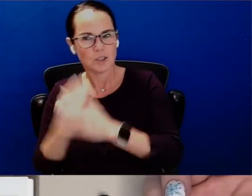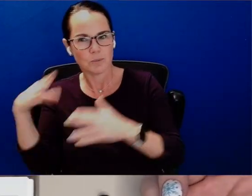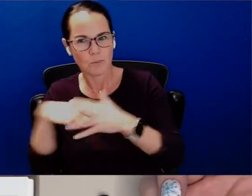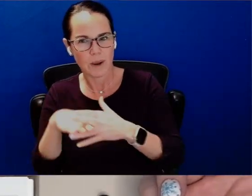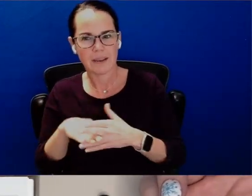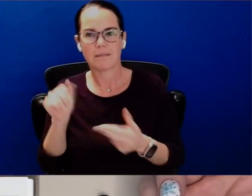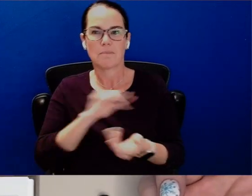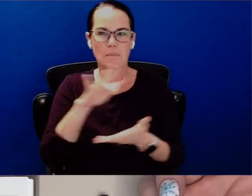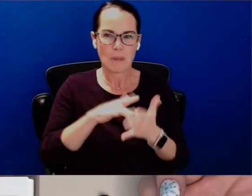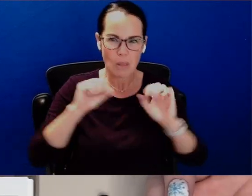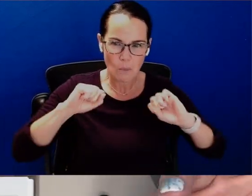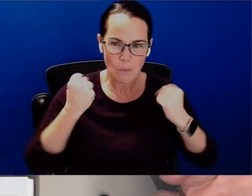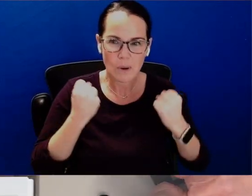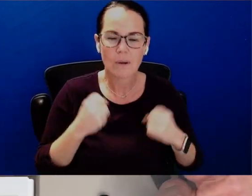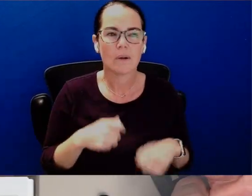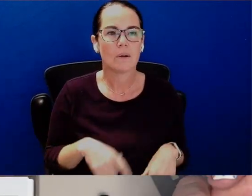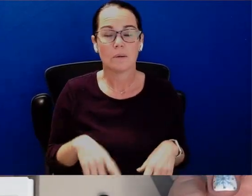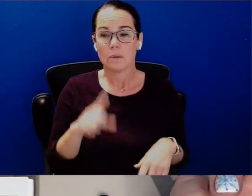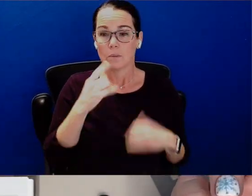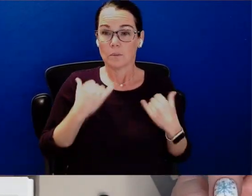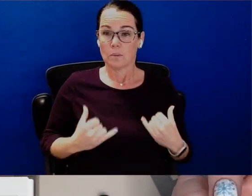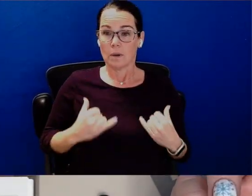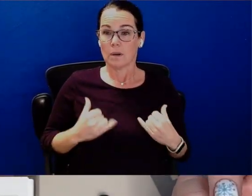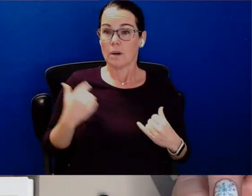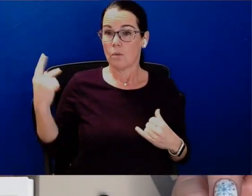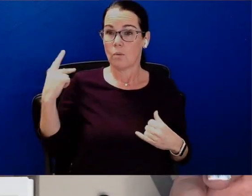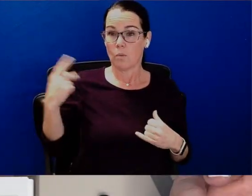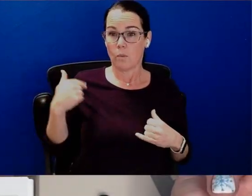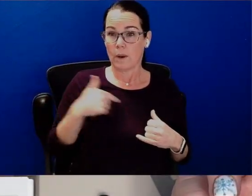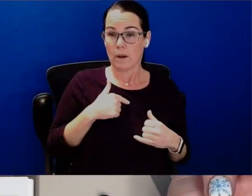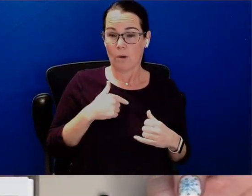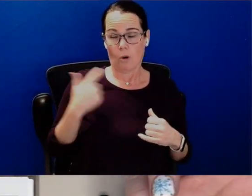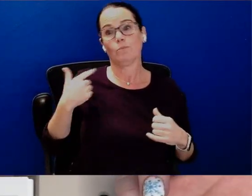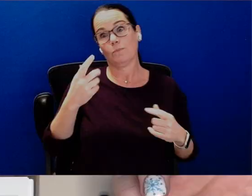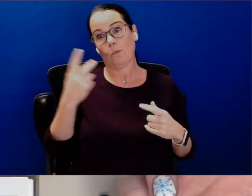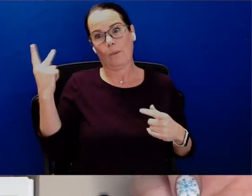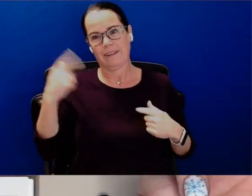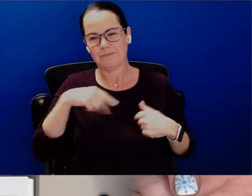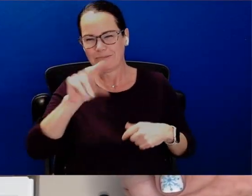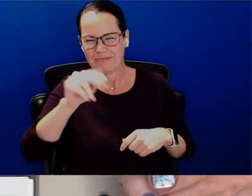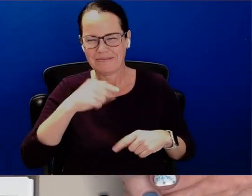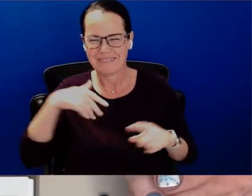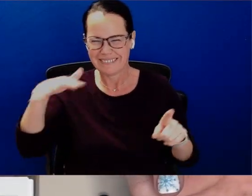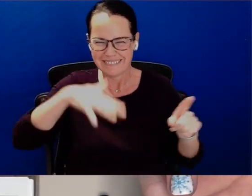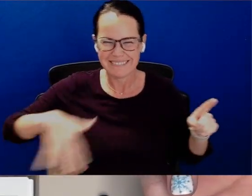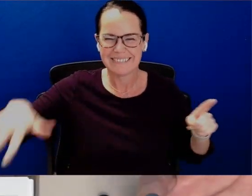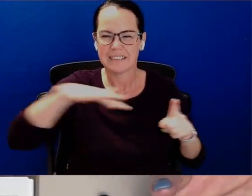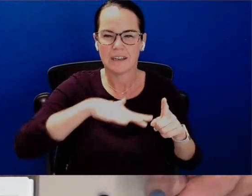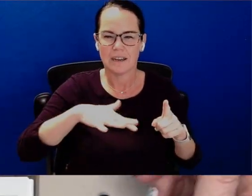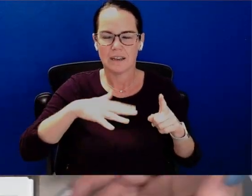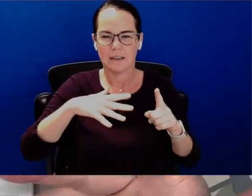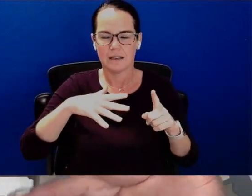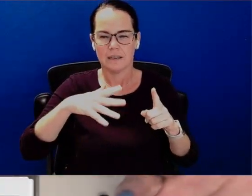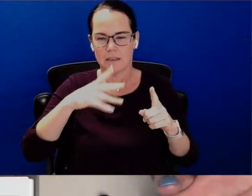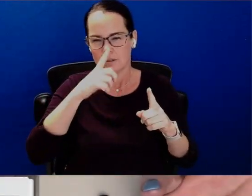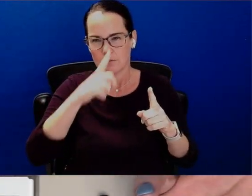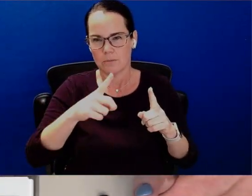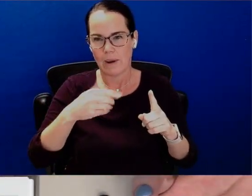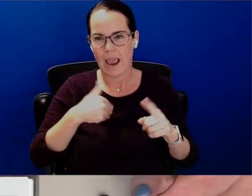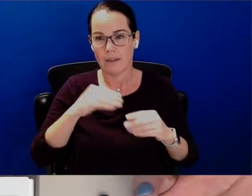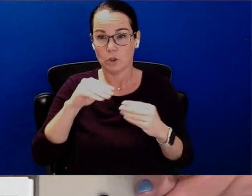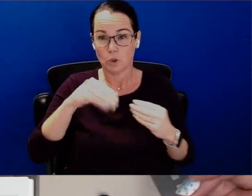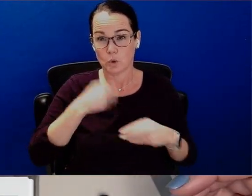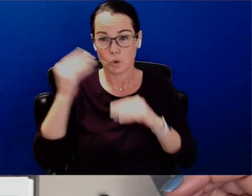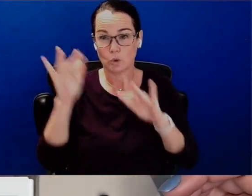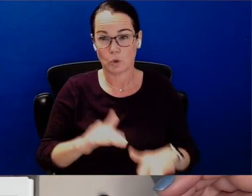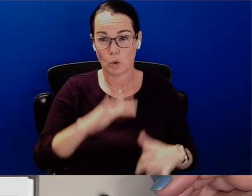winter. Right now, actually, we're recovering from a snowstorm that hit our town. Well, it hit practically all the